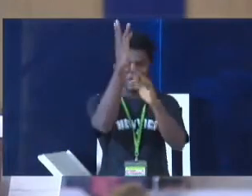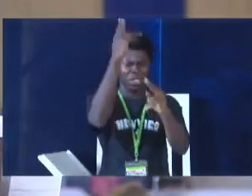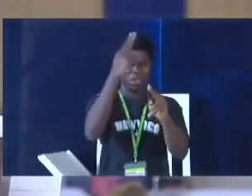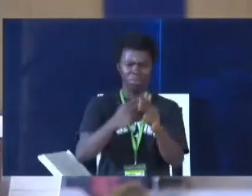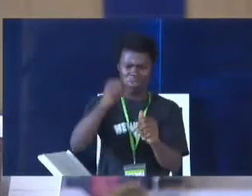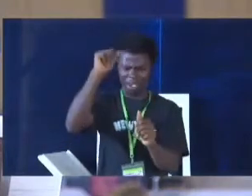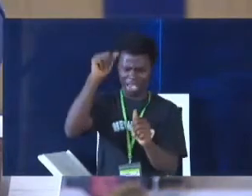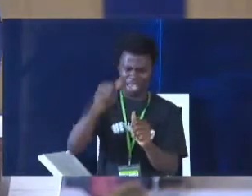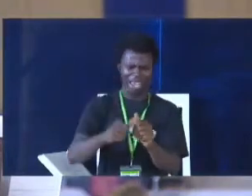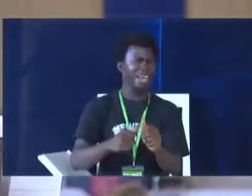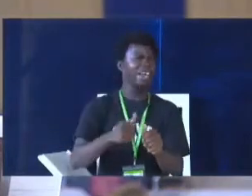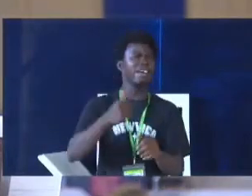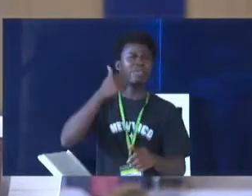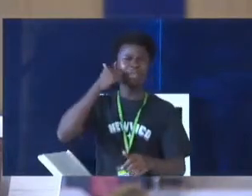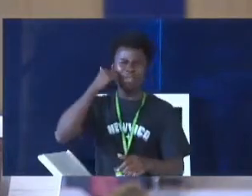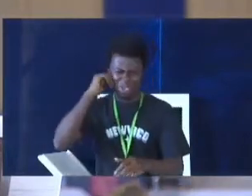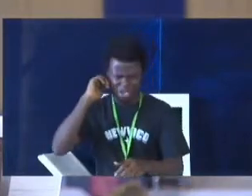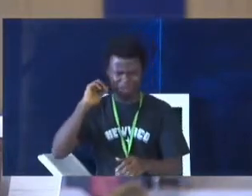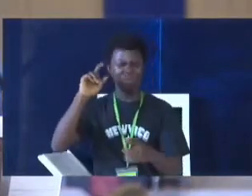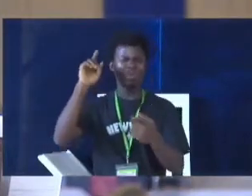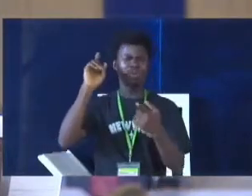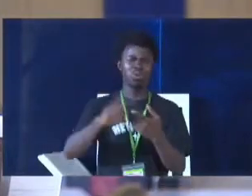every reproach to honor,